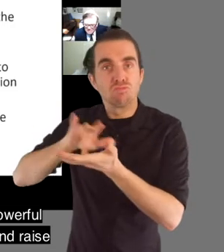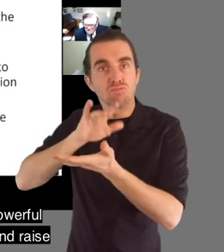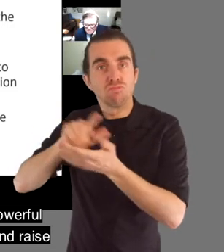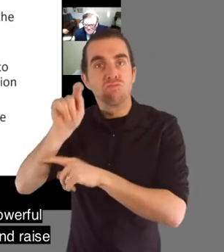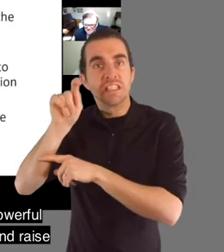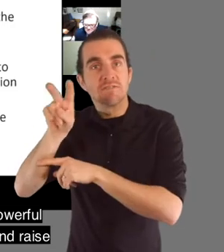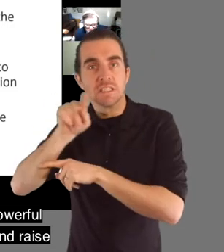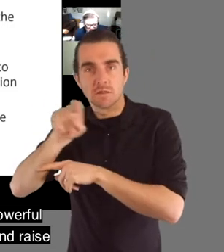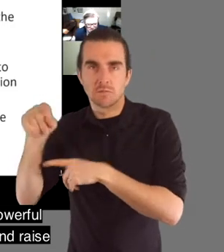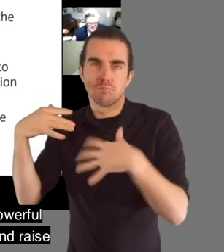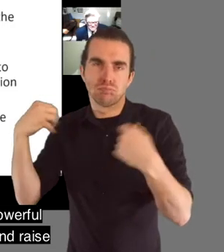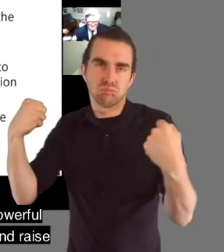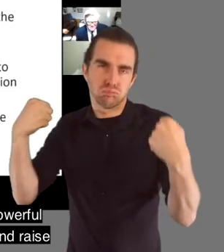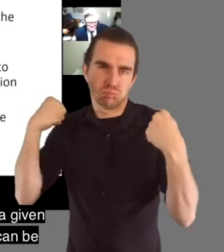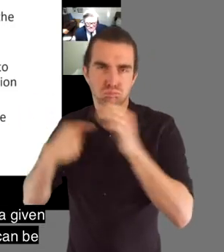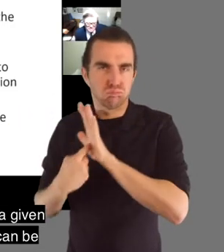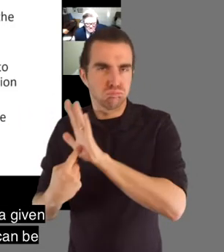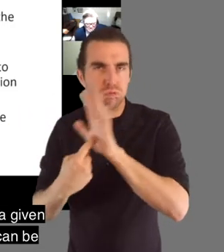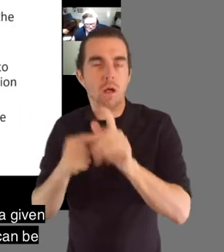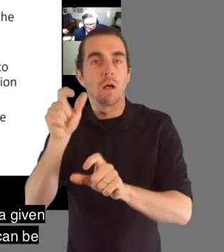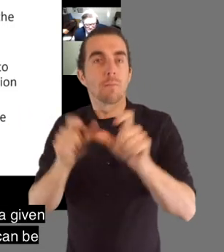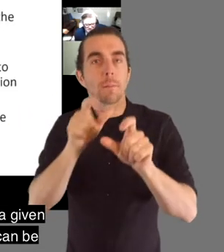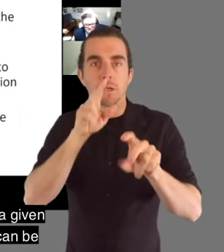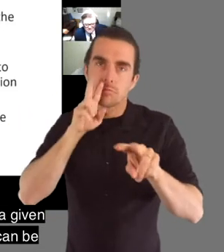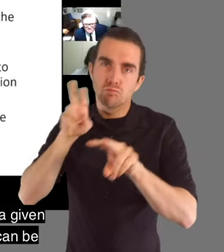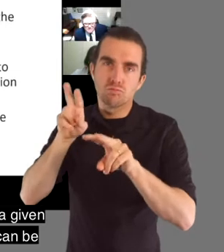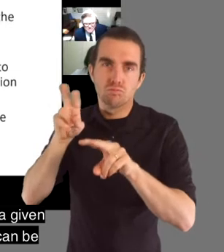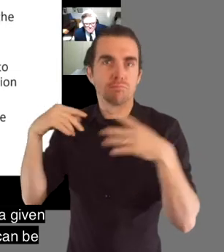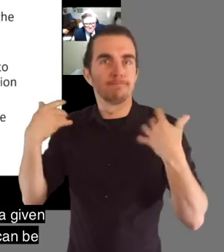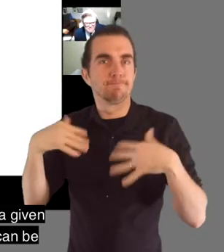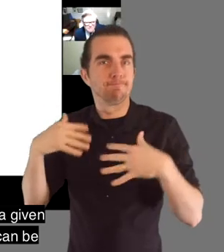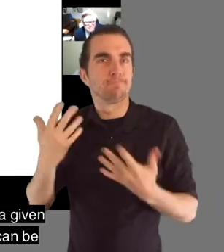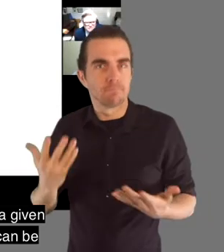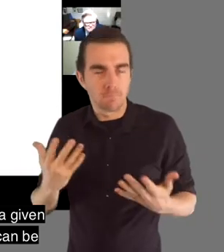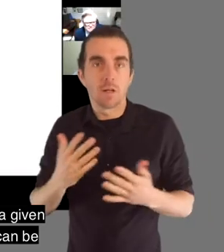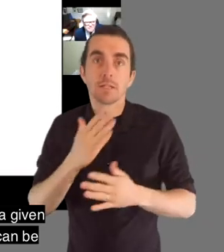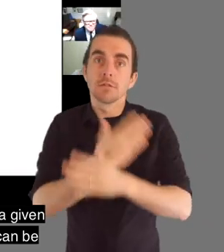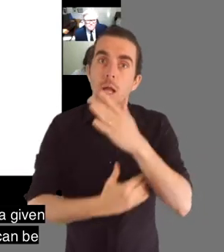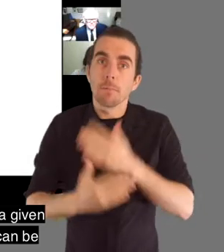communicate, create, and raise awareness to reach a wider audience at a given time.